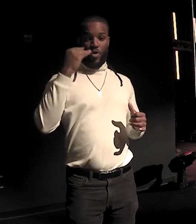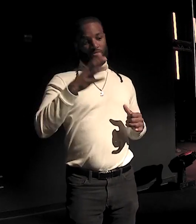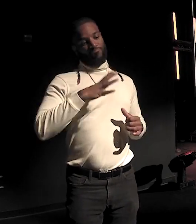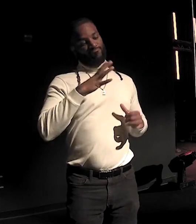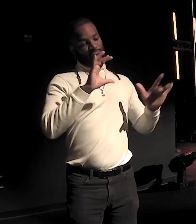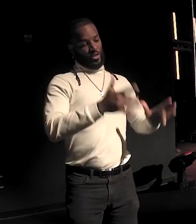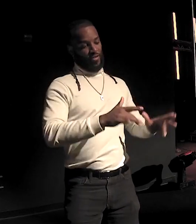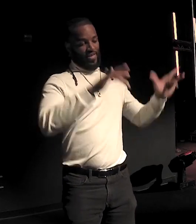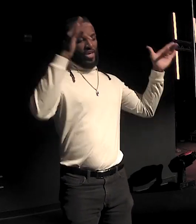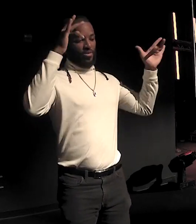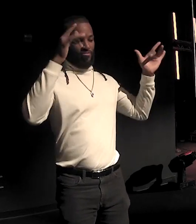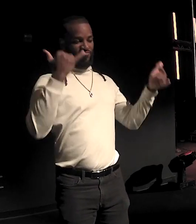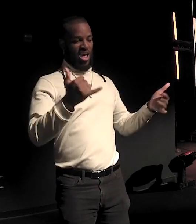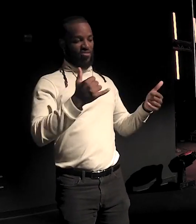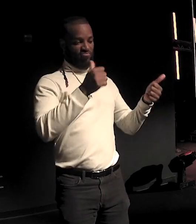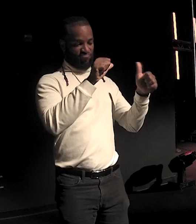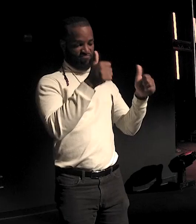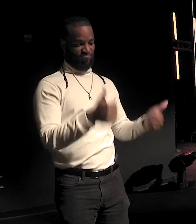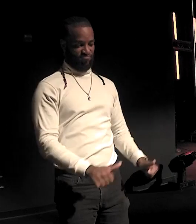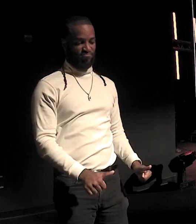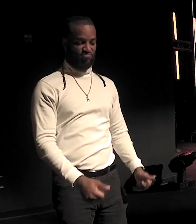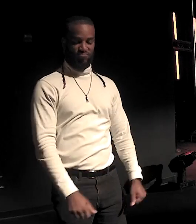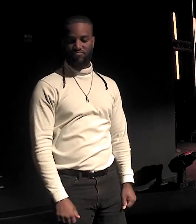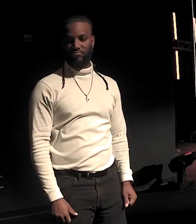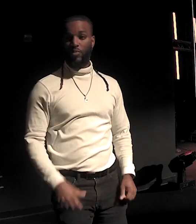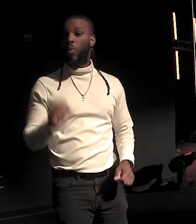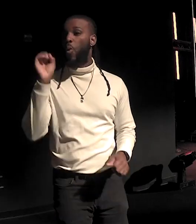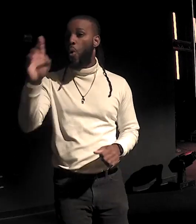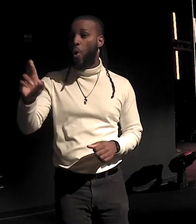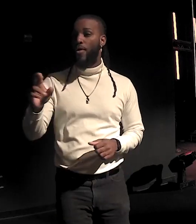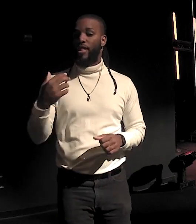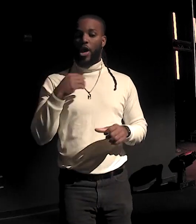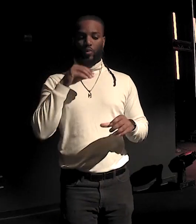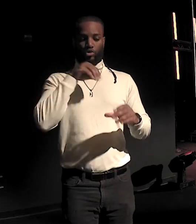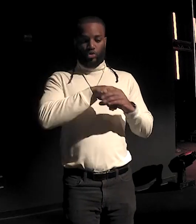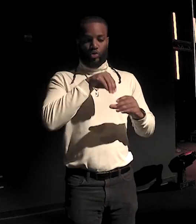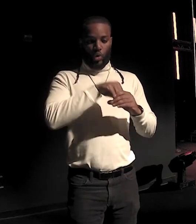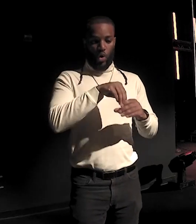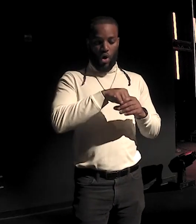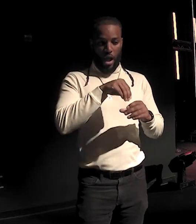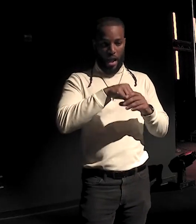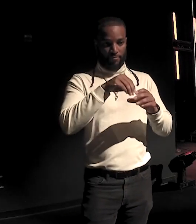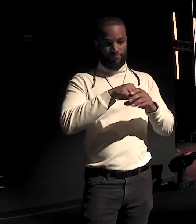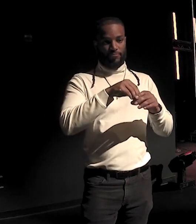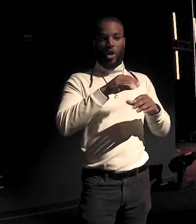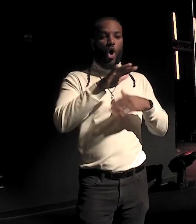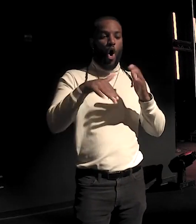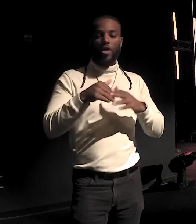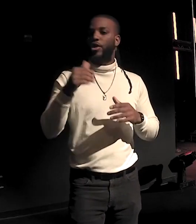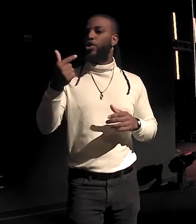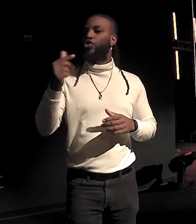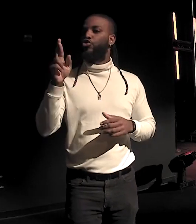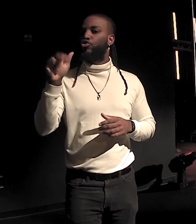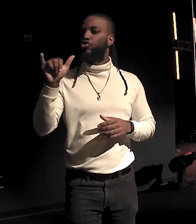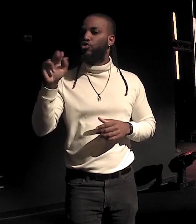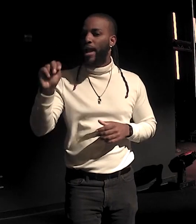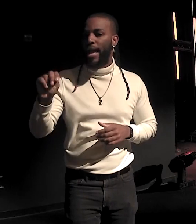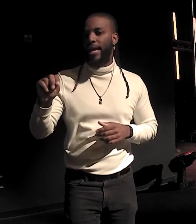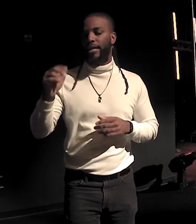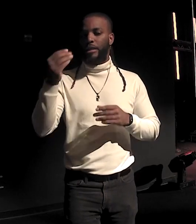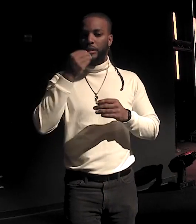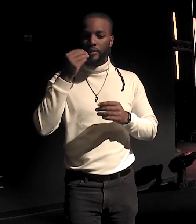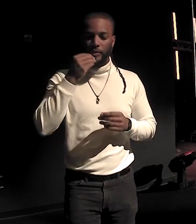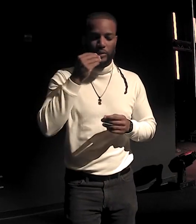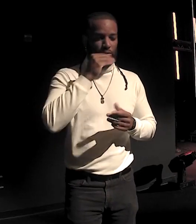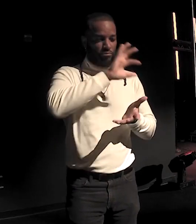valuable was no longer that valuable. Or they would store up in storehouses all of their grain and store up